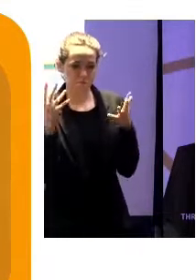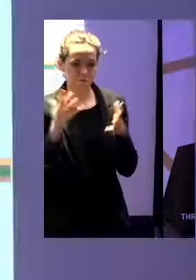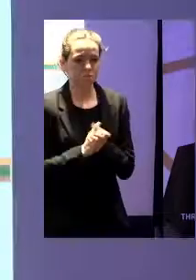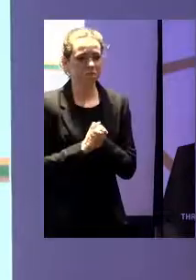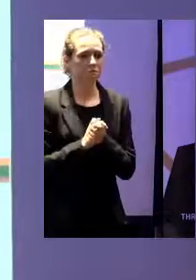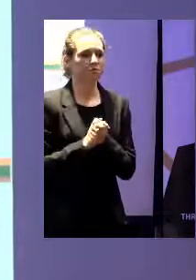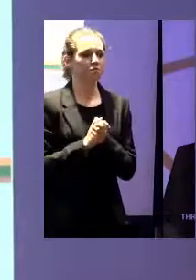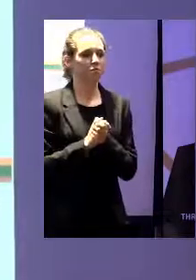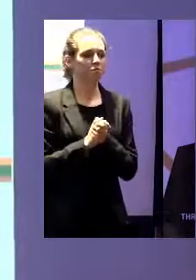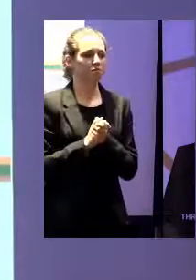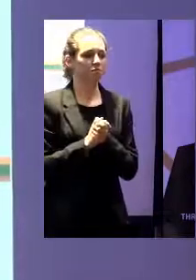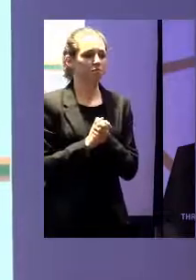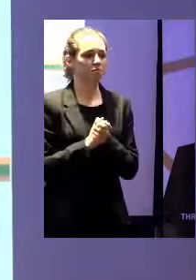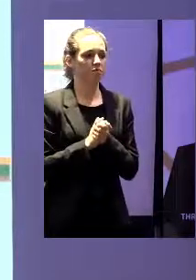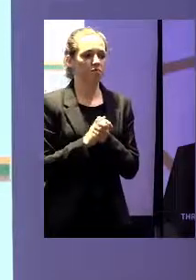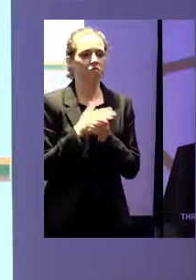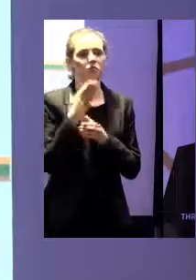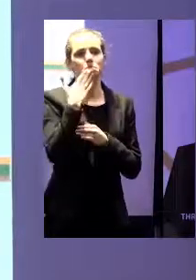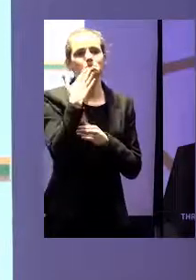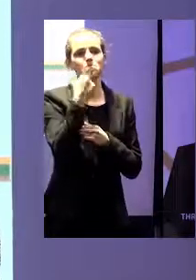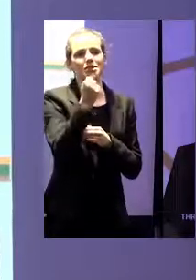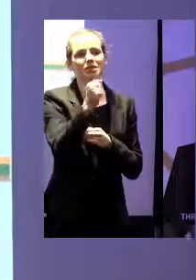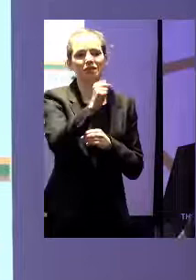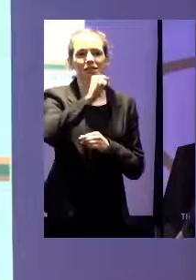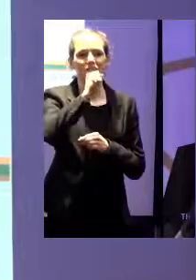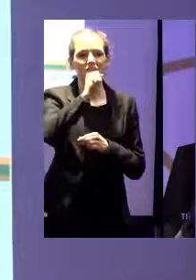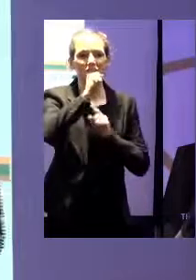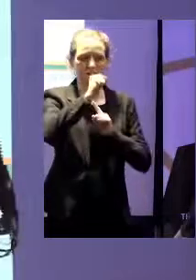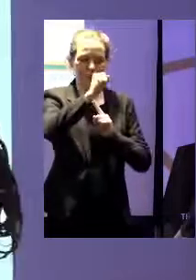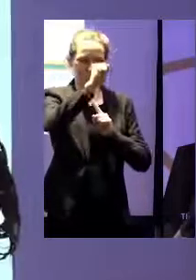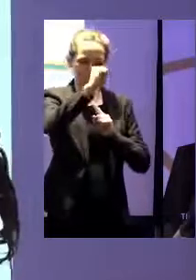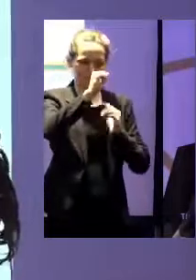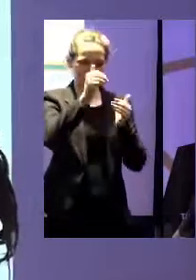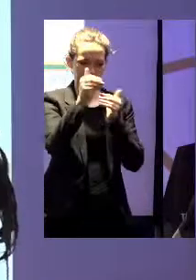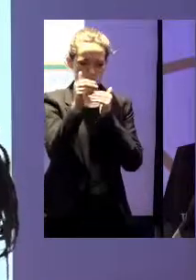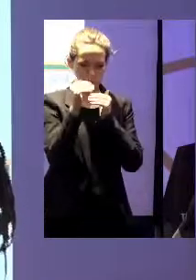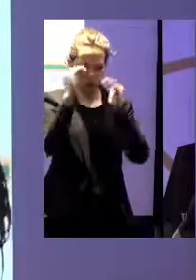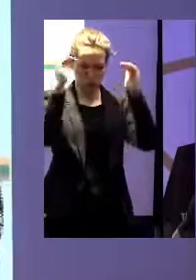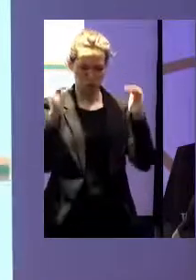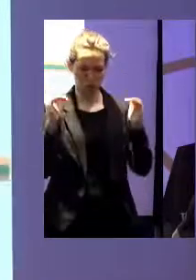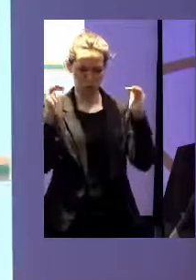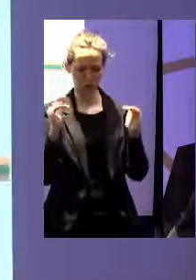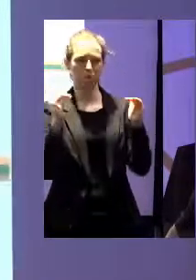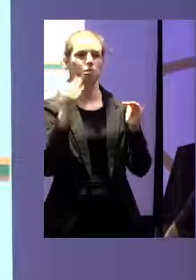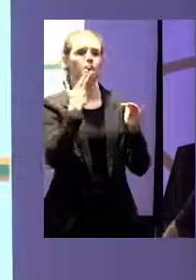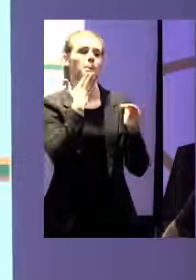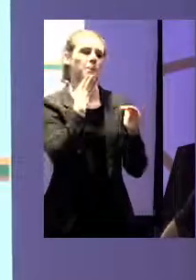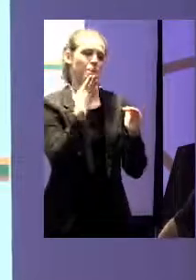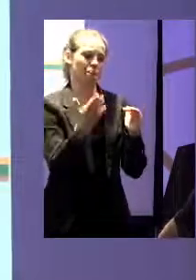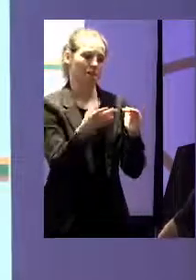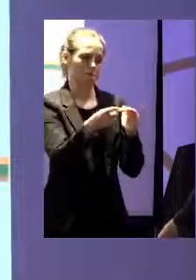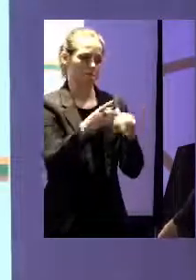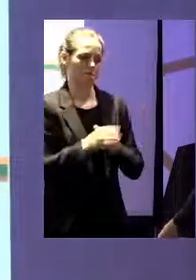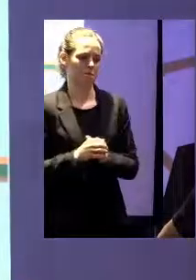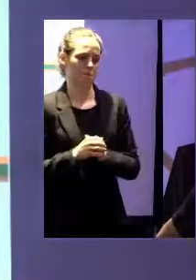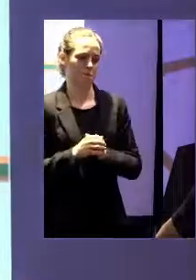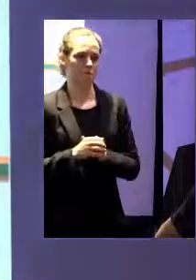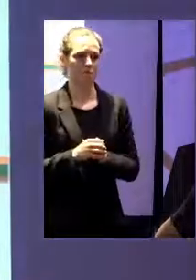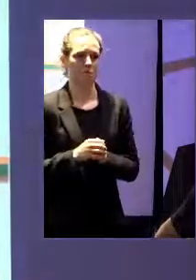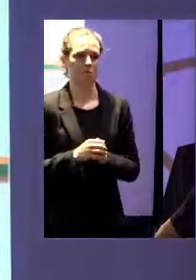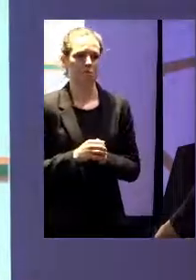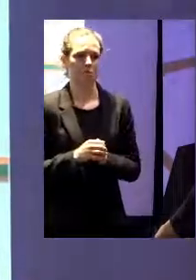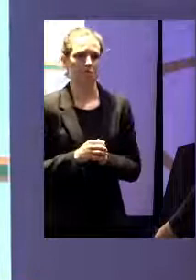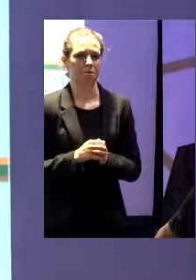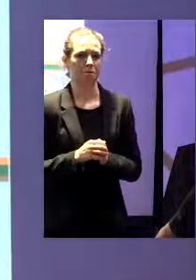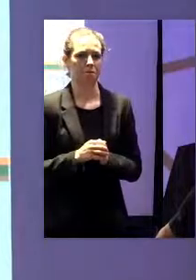I request for just the mic to be, so that it's at my level. Thank you. Thank you kindly.